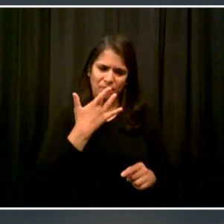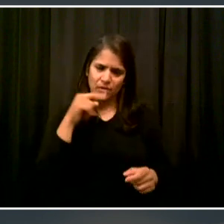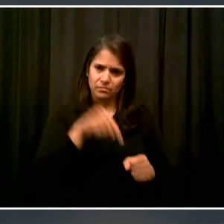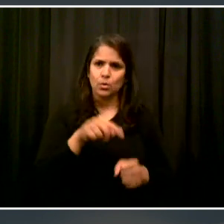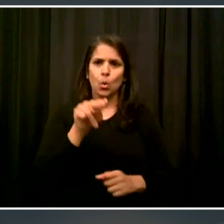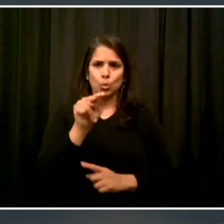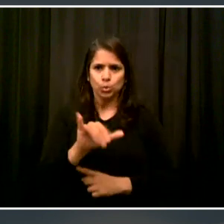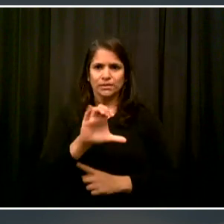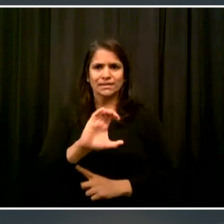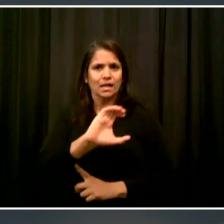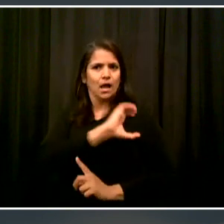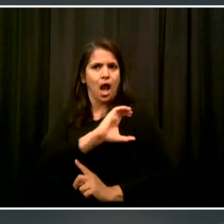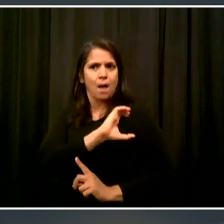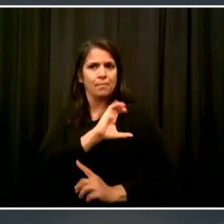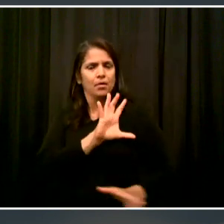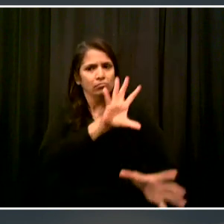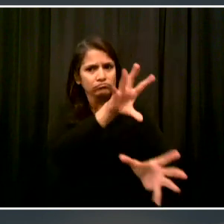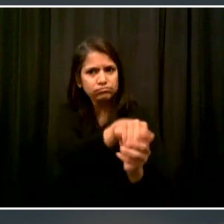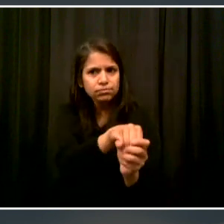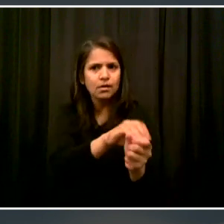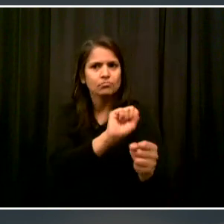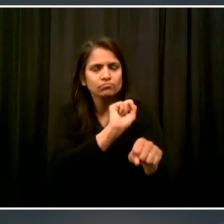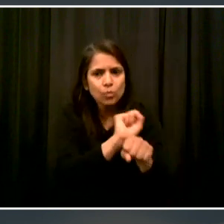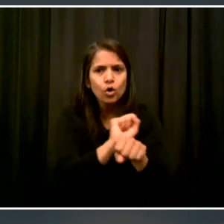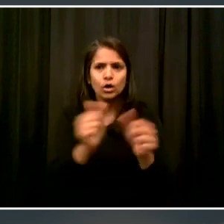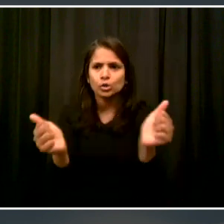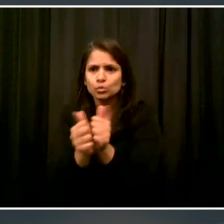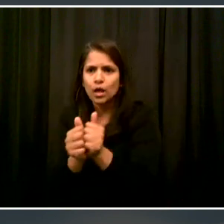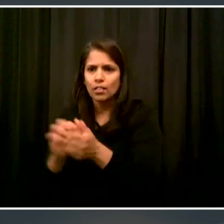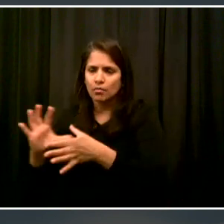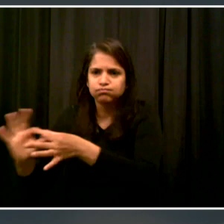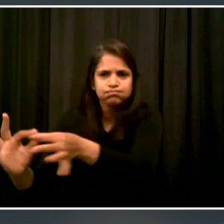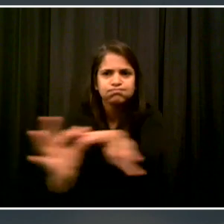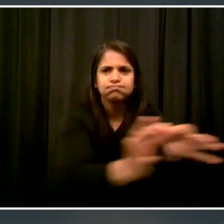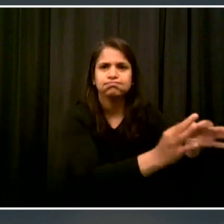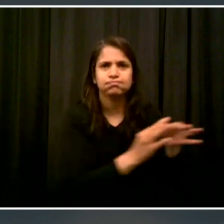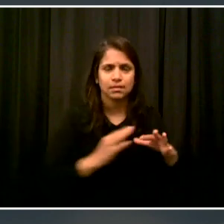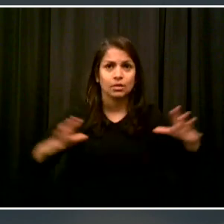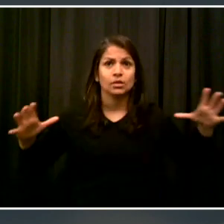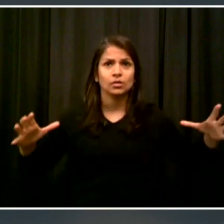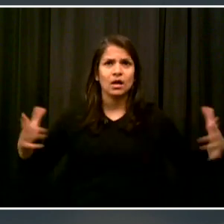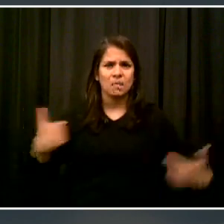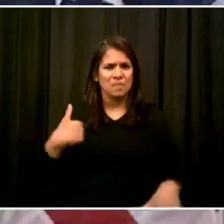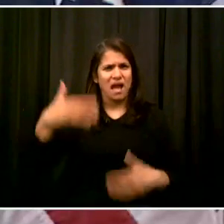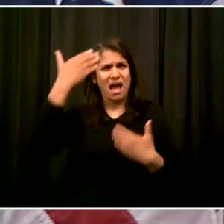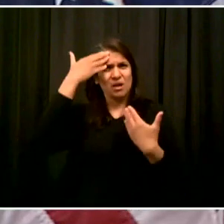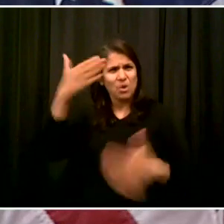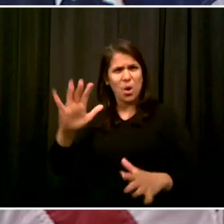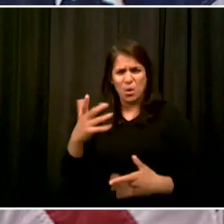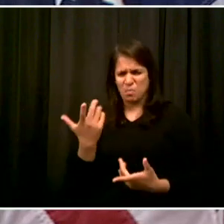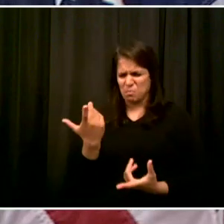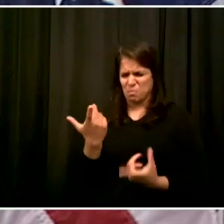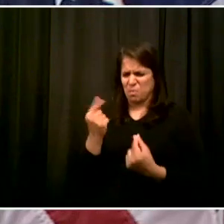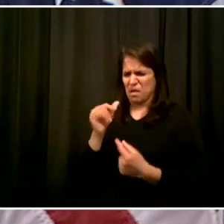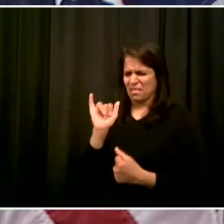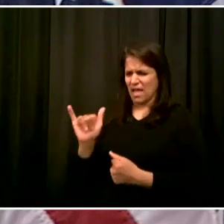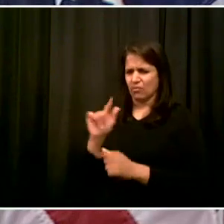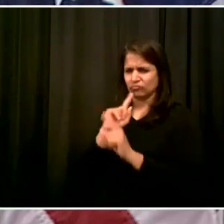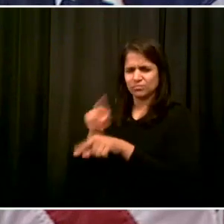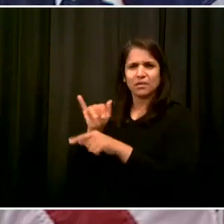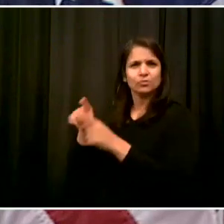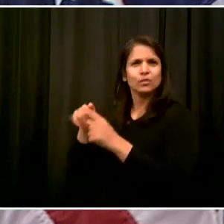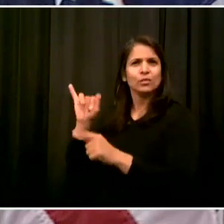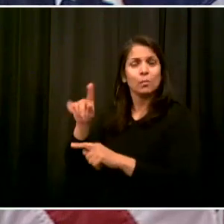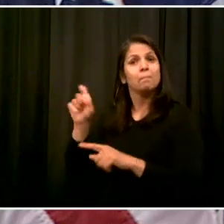we meet with the community and trying to solve problems together. Thank you. Next, we have Julia from the